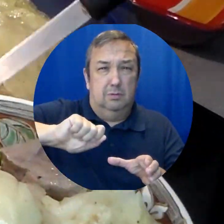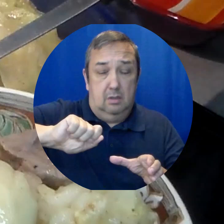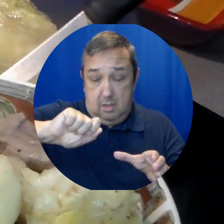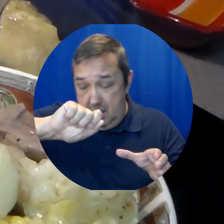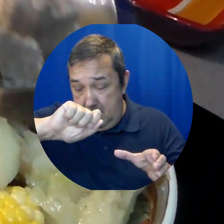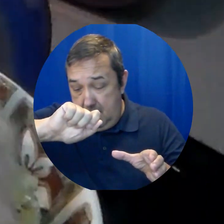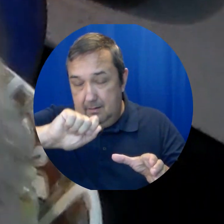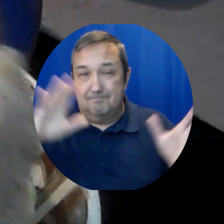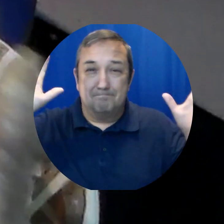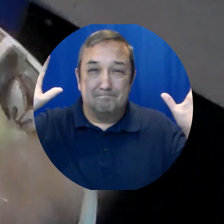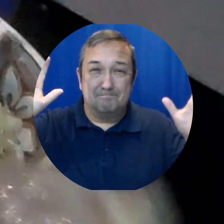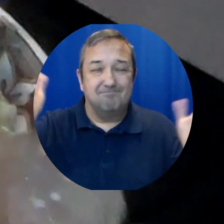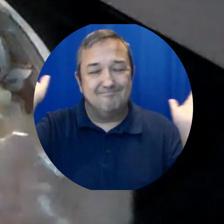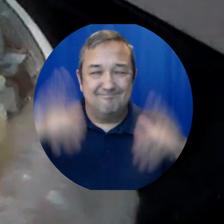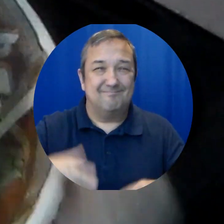there.